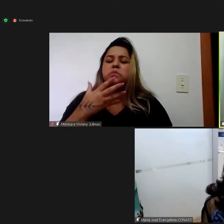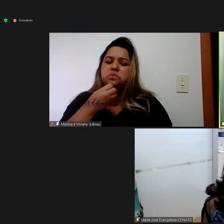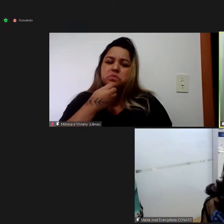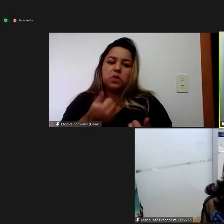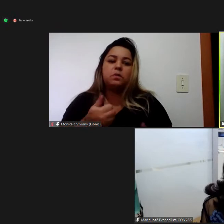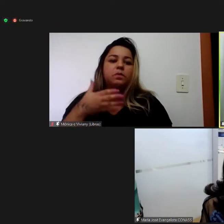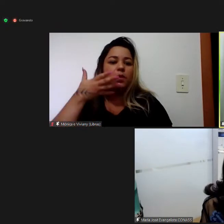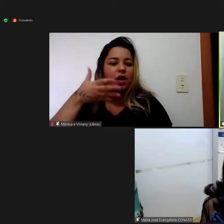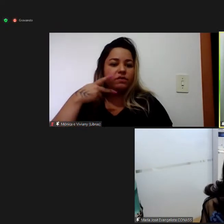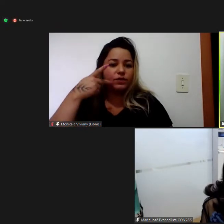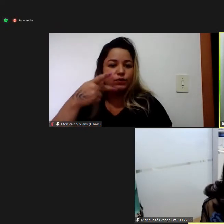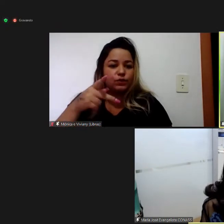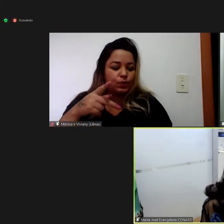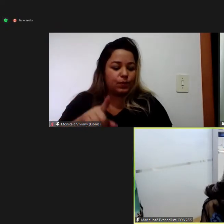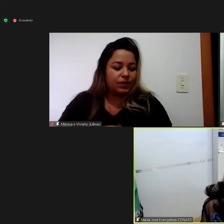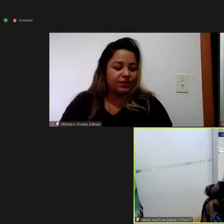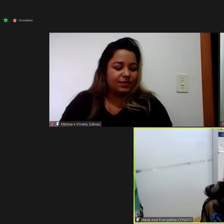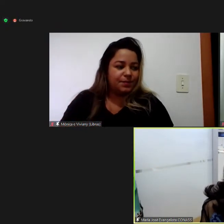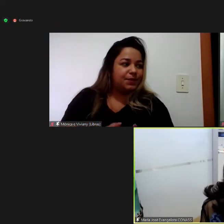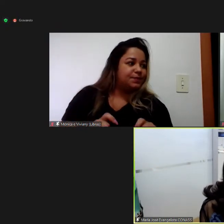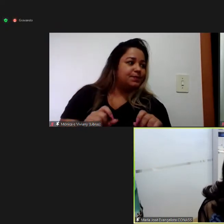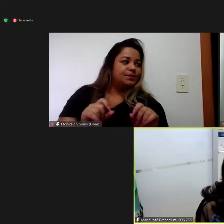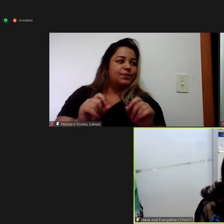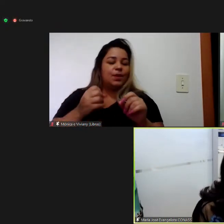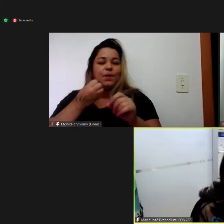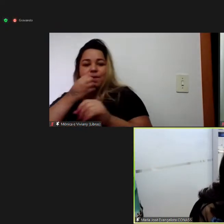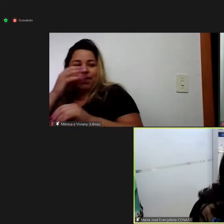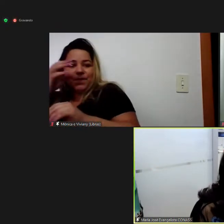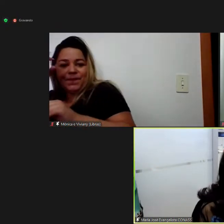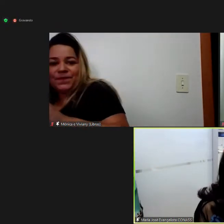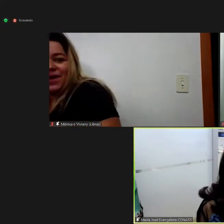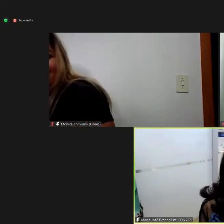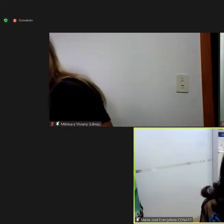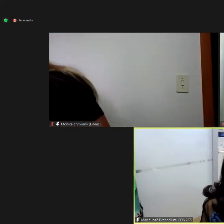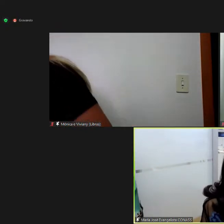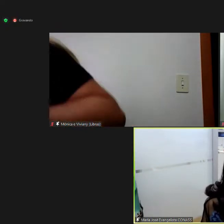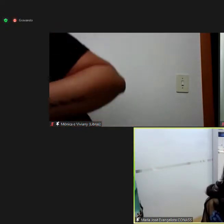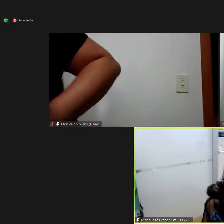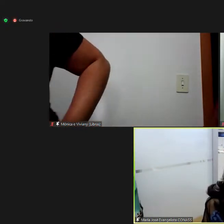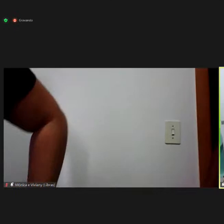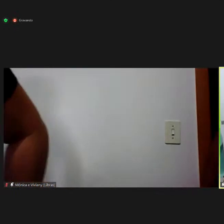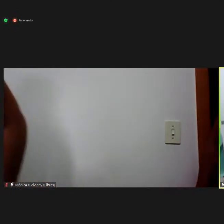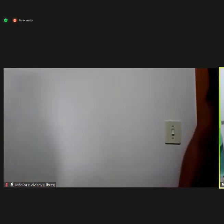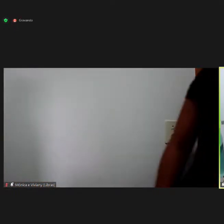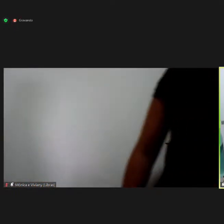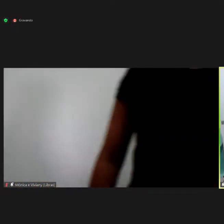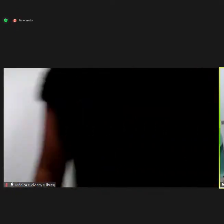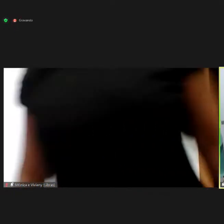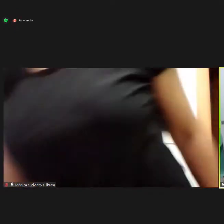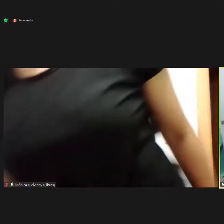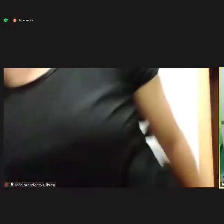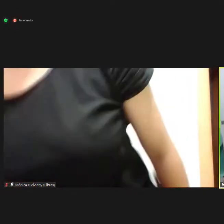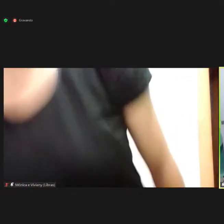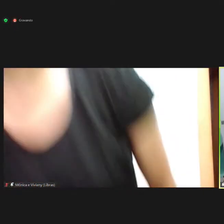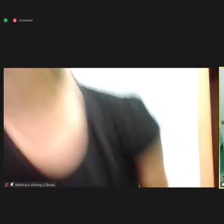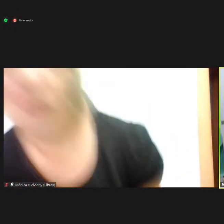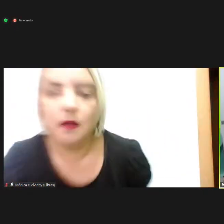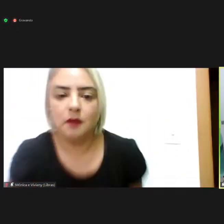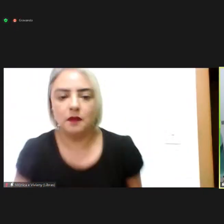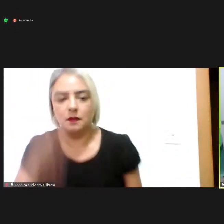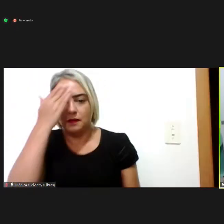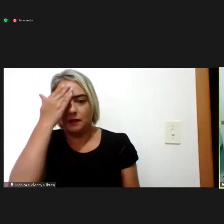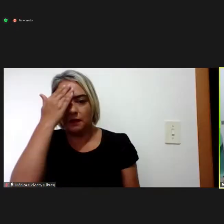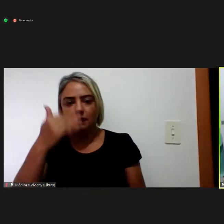Secretary. Maria José, it's very good to have you here. Good afternoon, everybody. I would like to greet